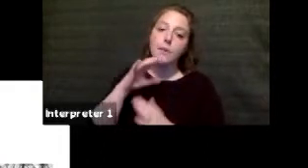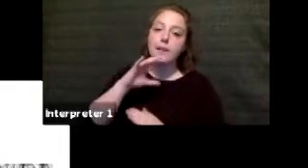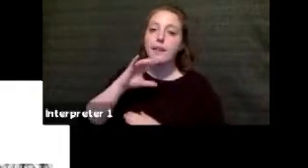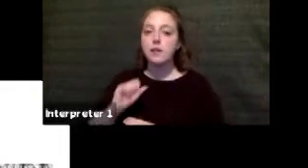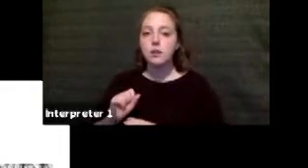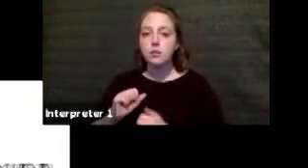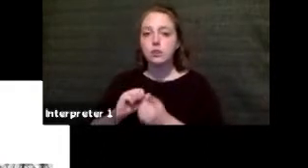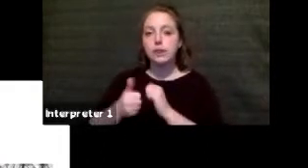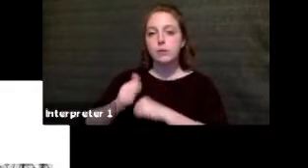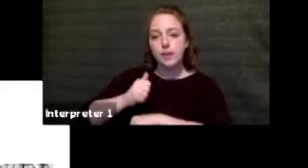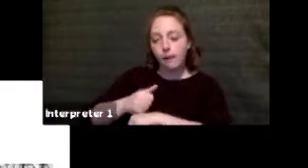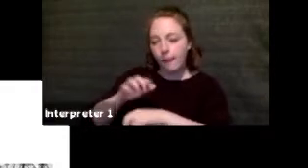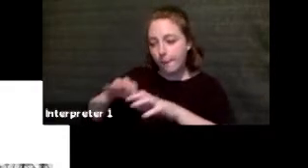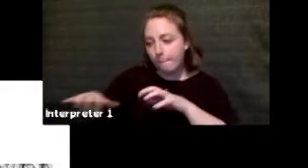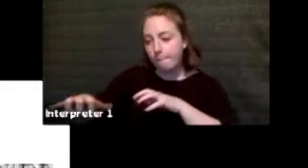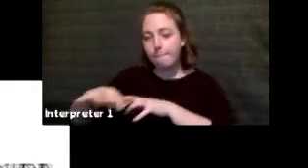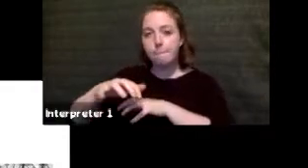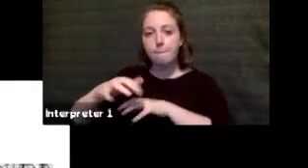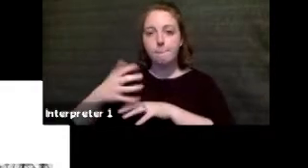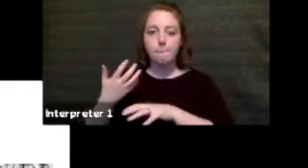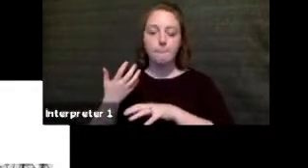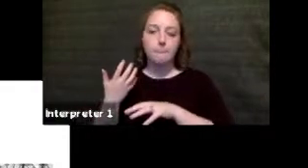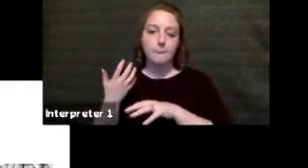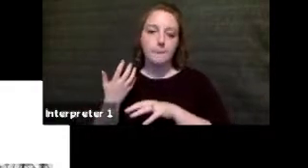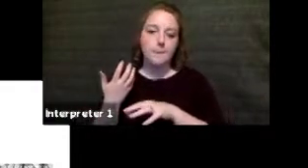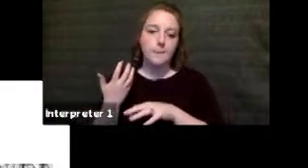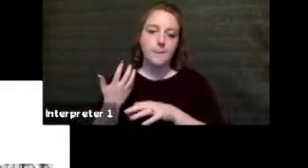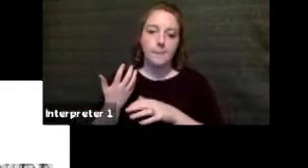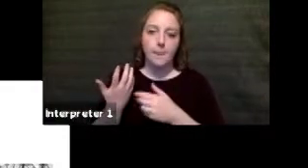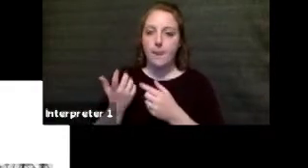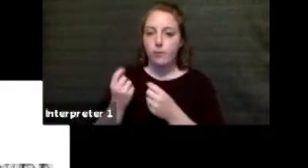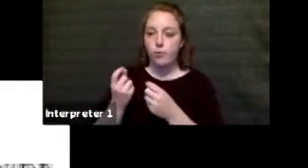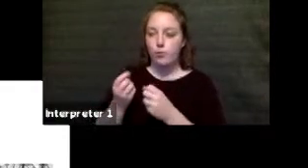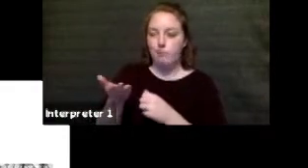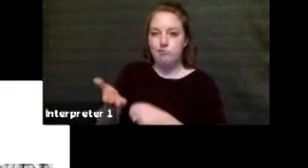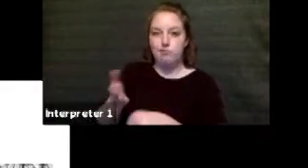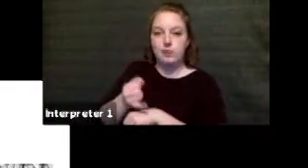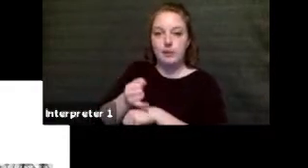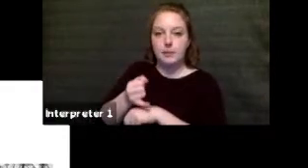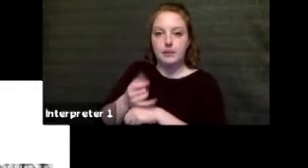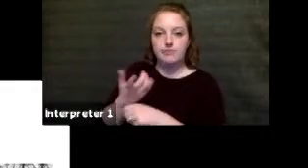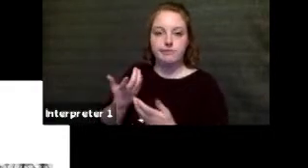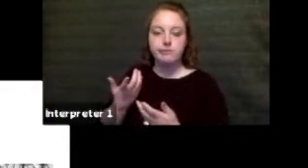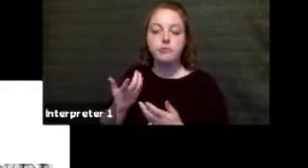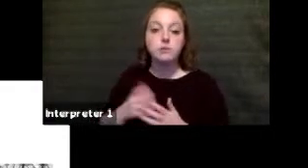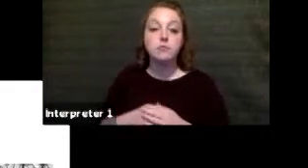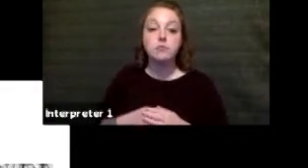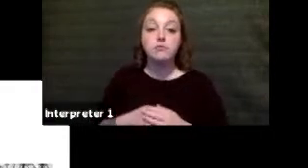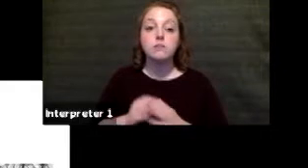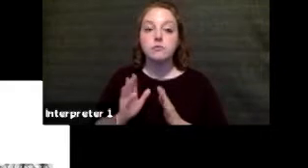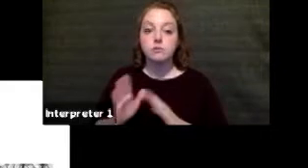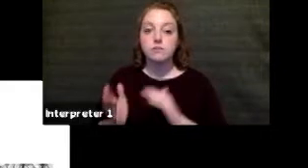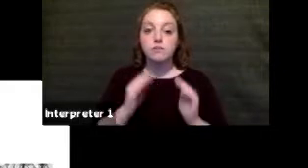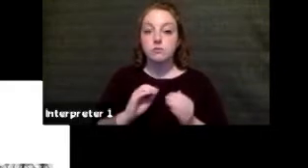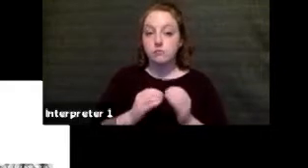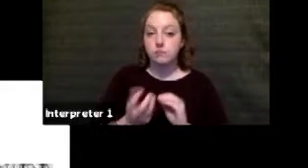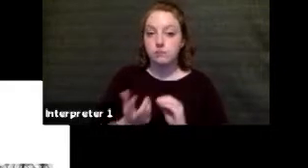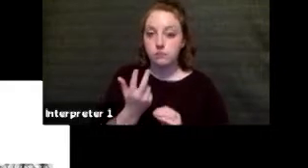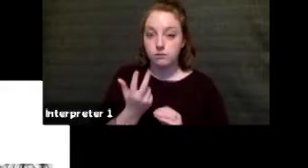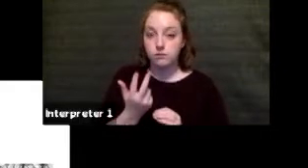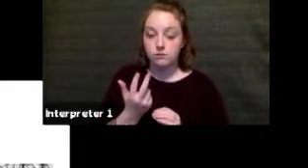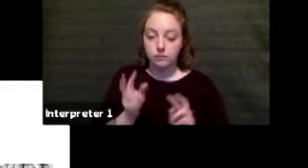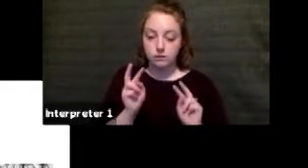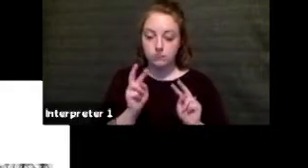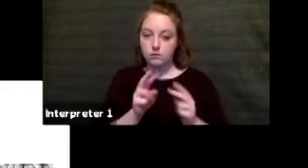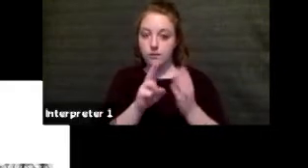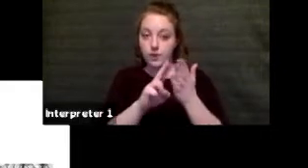how they're being used within the campus level. Uh, and then finally, we look at enrollment as well as